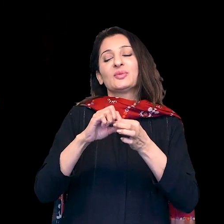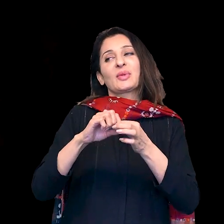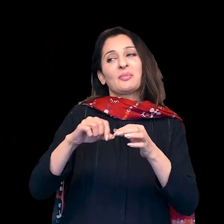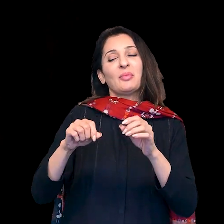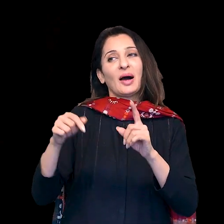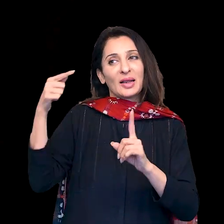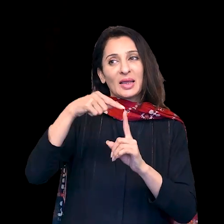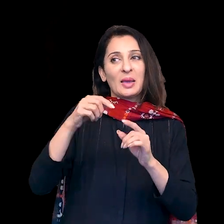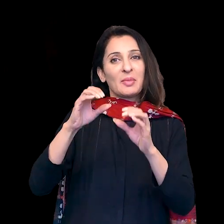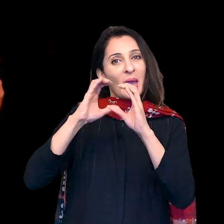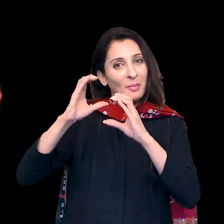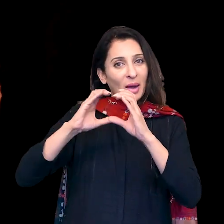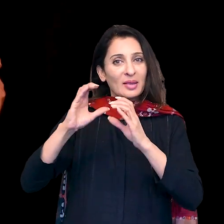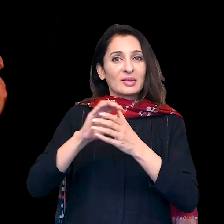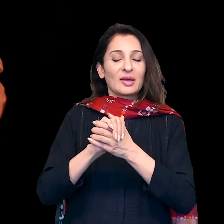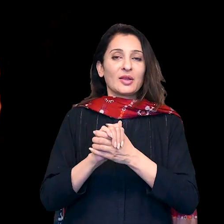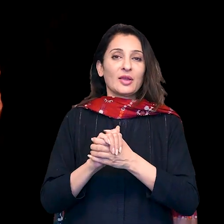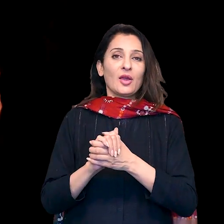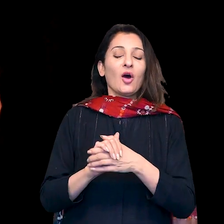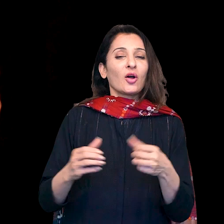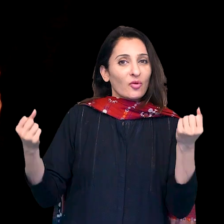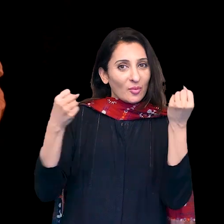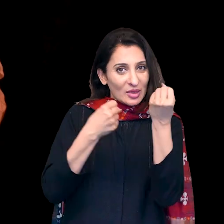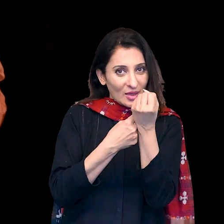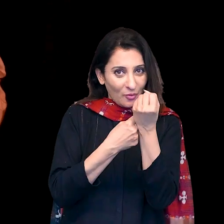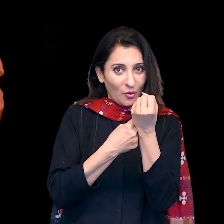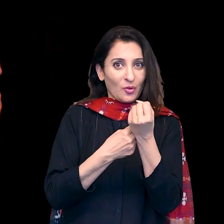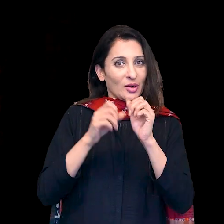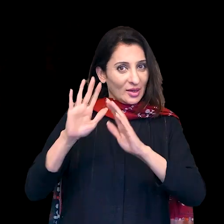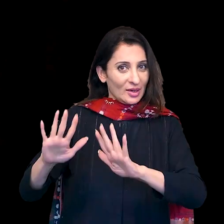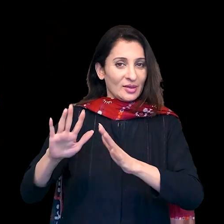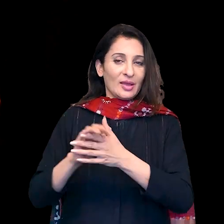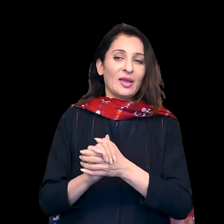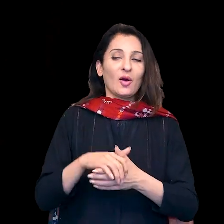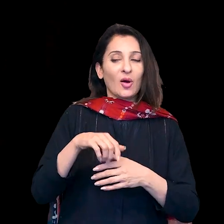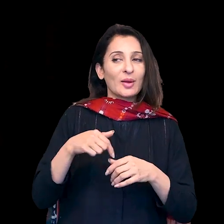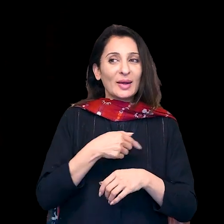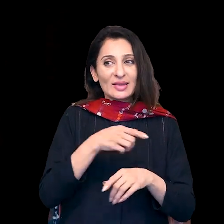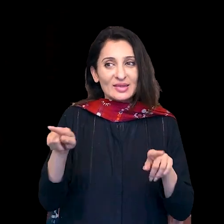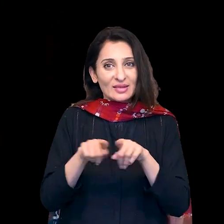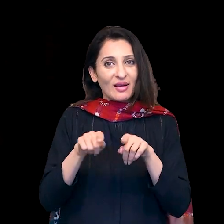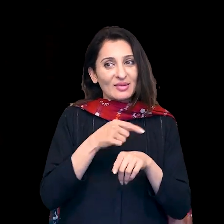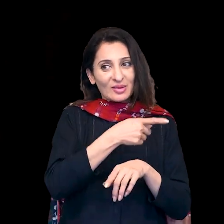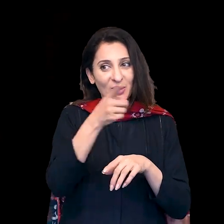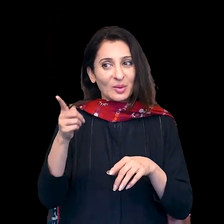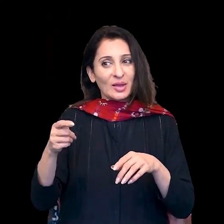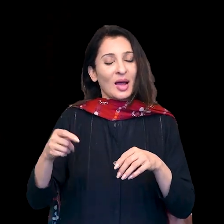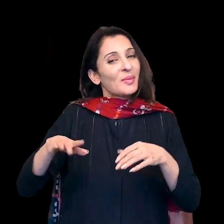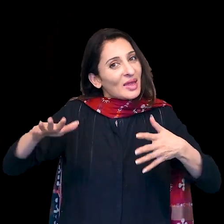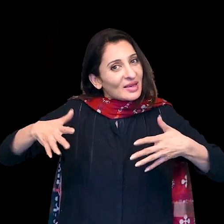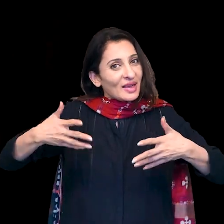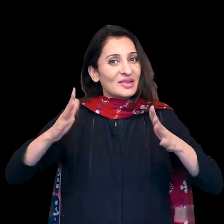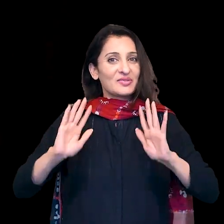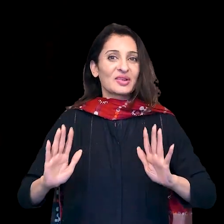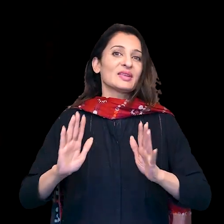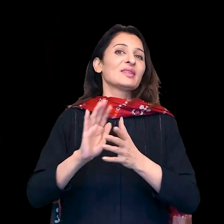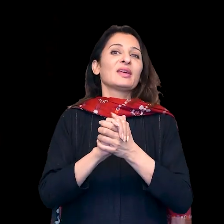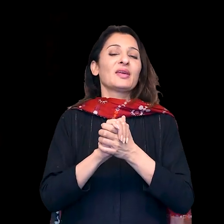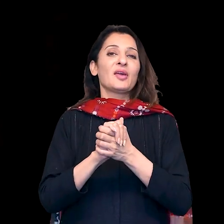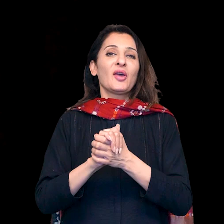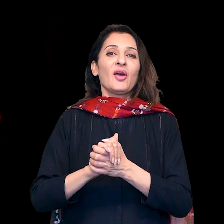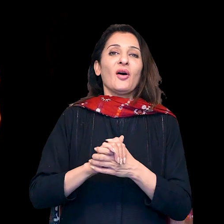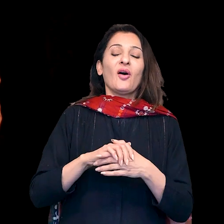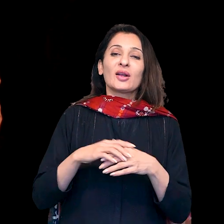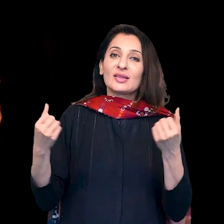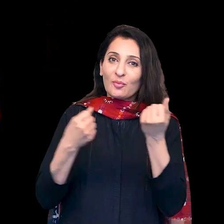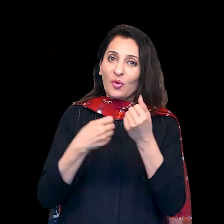the one to support us. We need a group of people who are there to support us, encourage us, love us, and are there for us when we need them. And